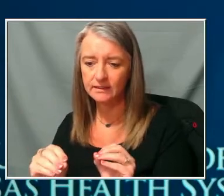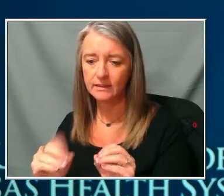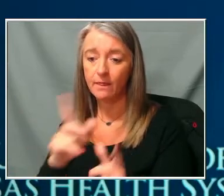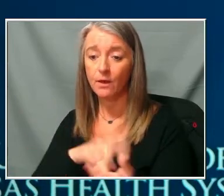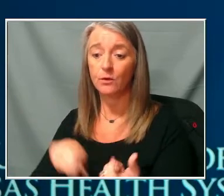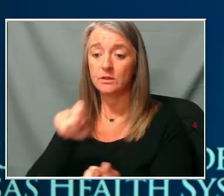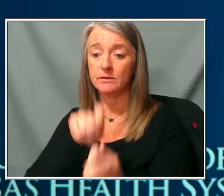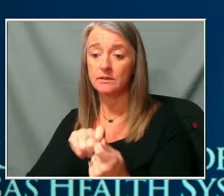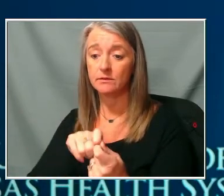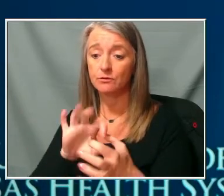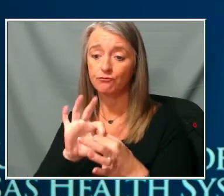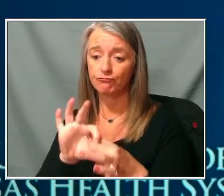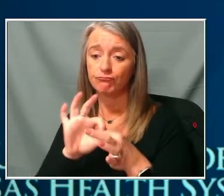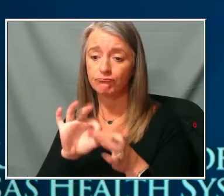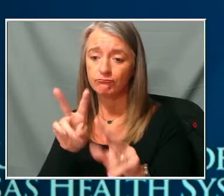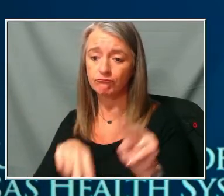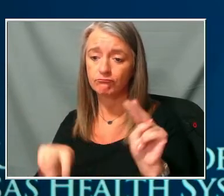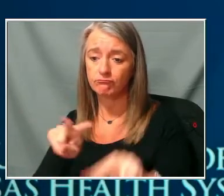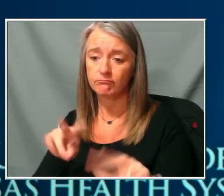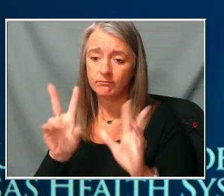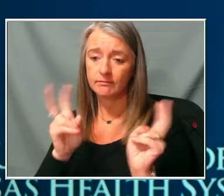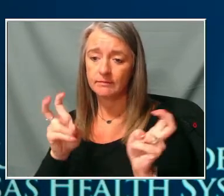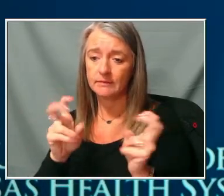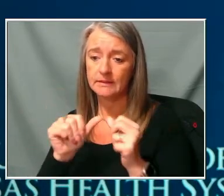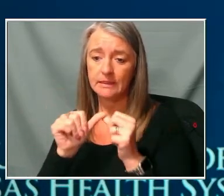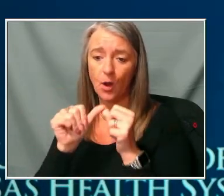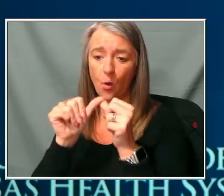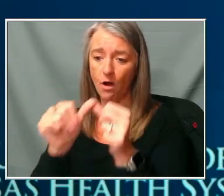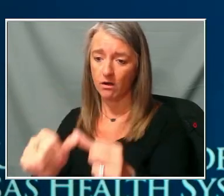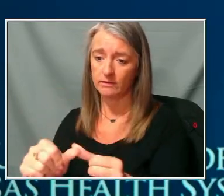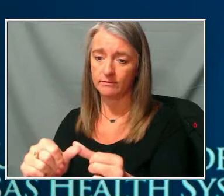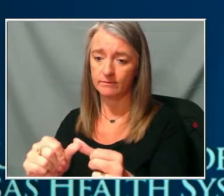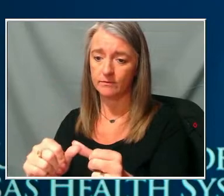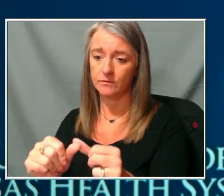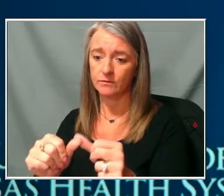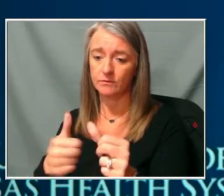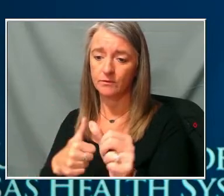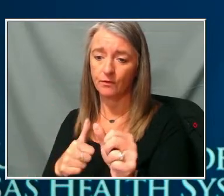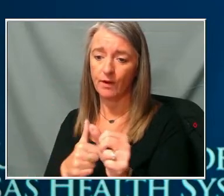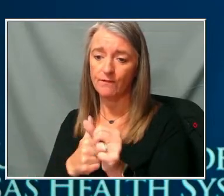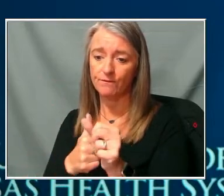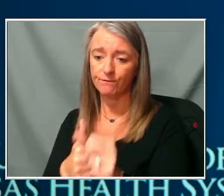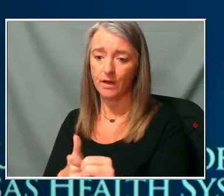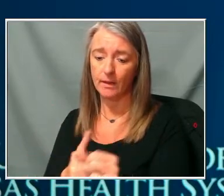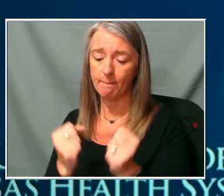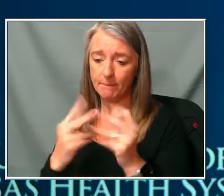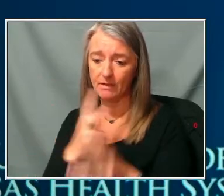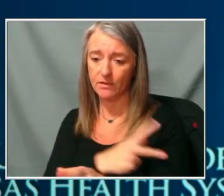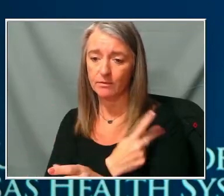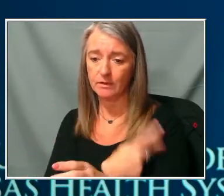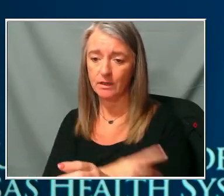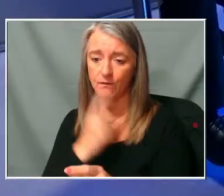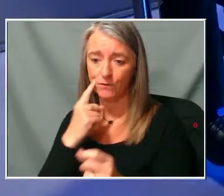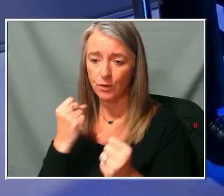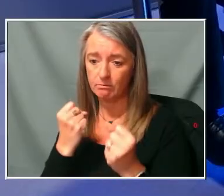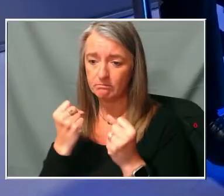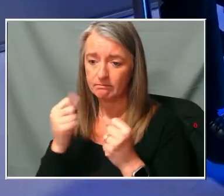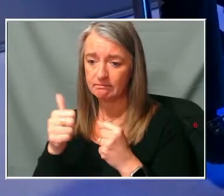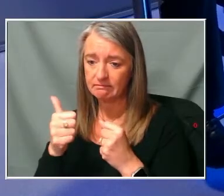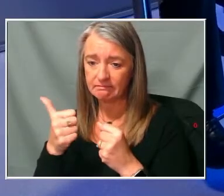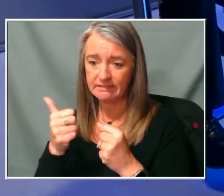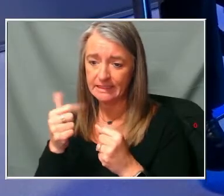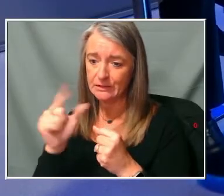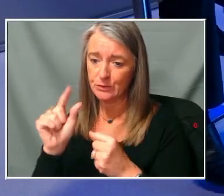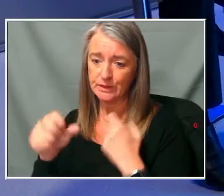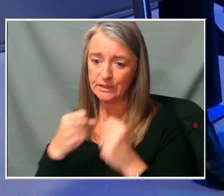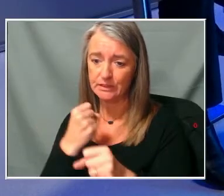health-related monitoring issues go on indefinitely. So we have the great privilege of following many of our patients for decades. Jim wants to know if there's any